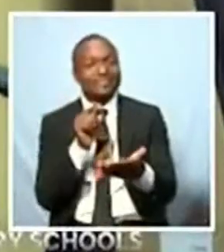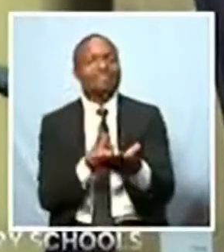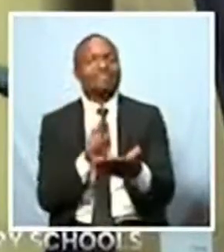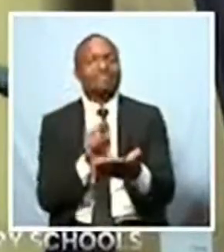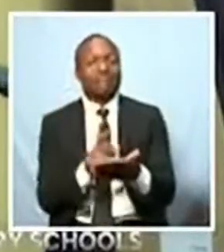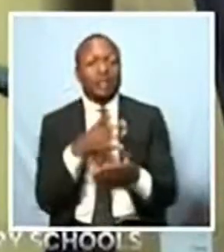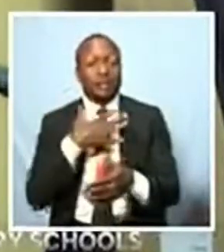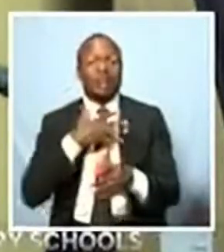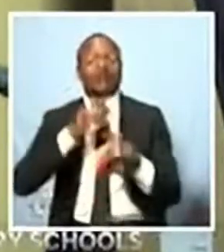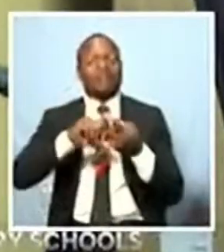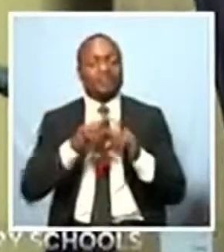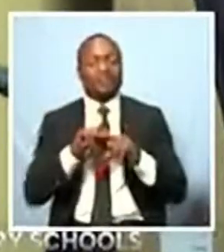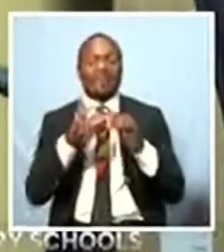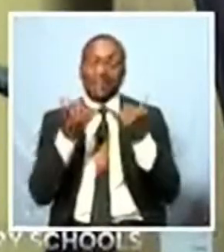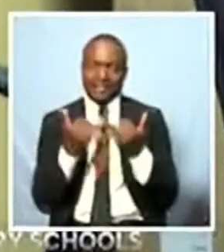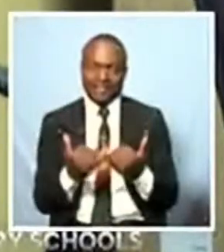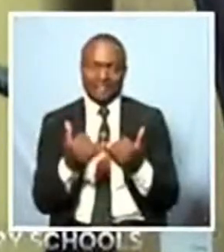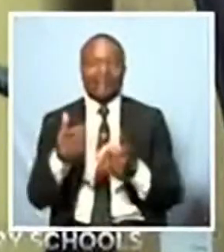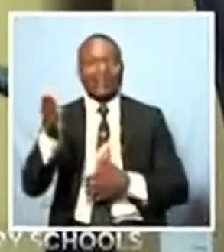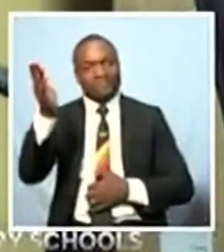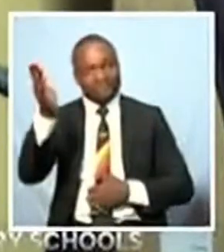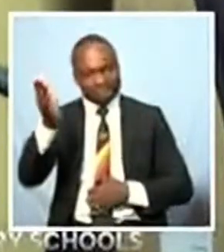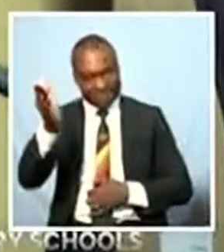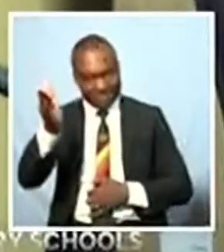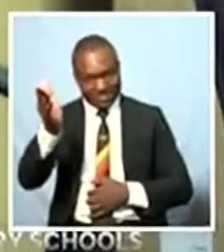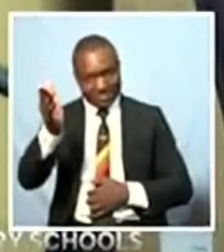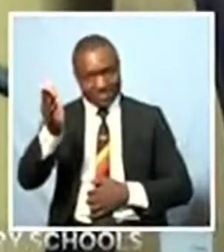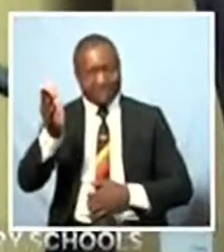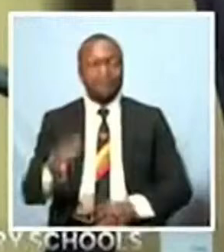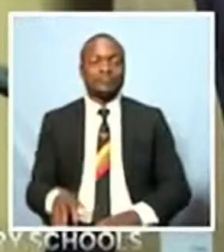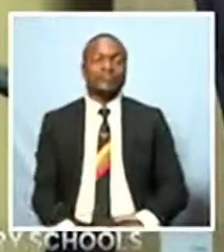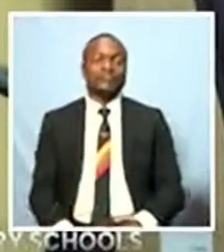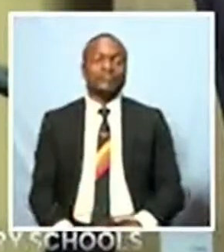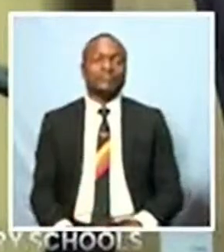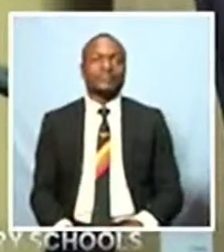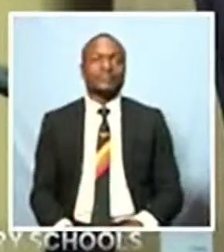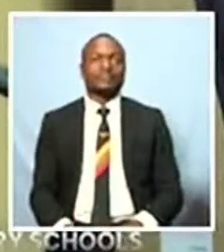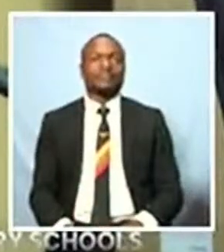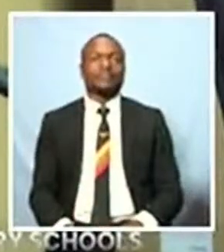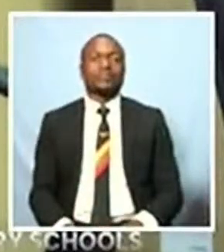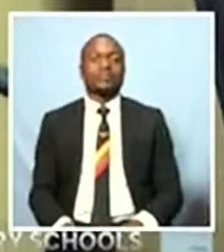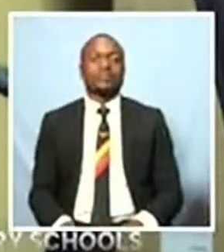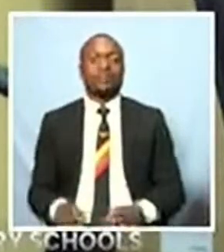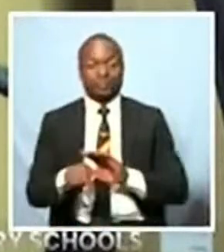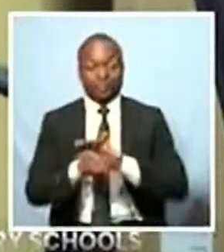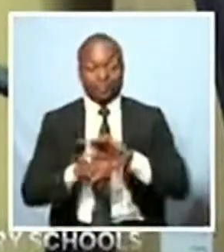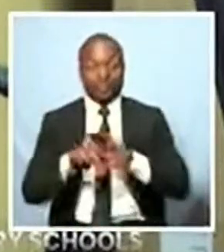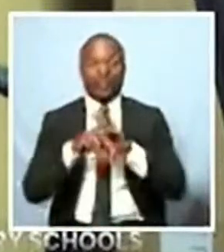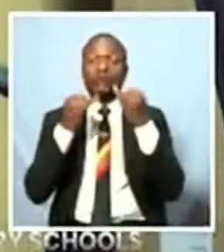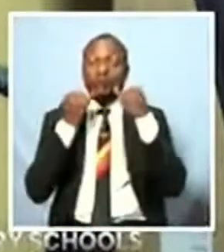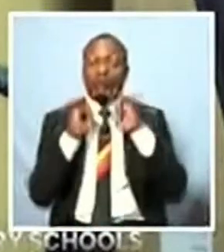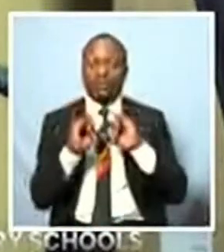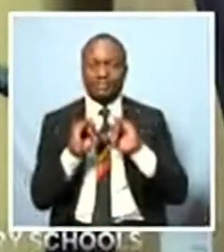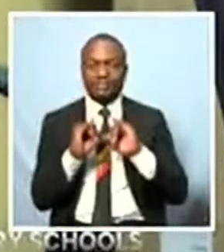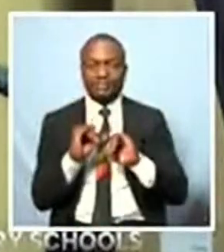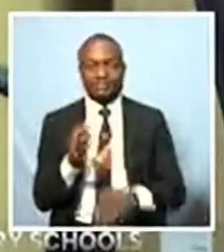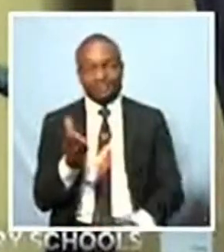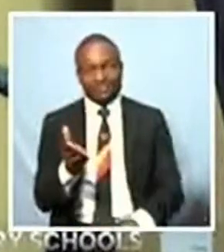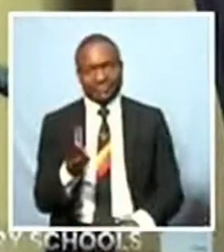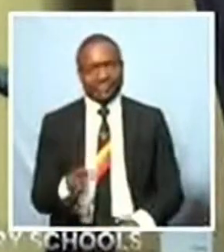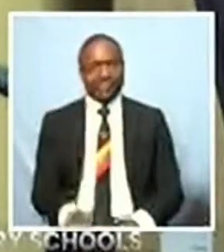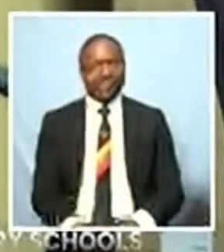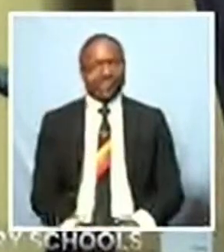and my colleagues now will take us through the empirical data. Thank you very